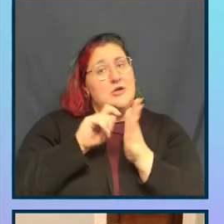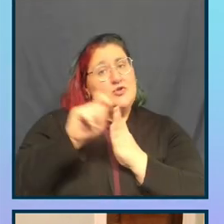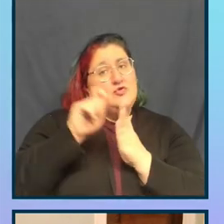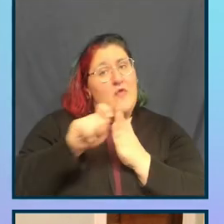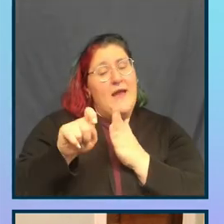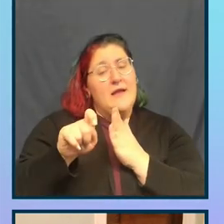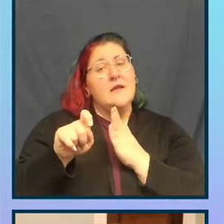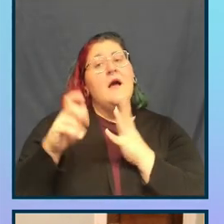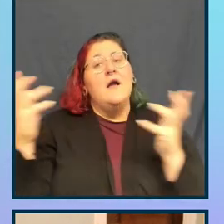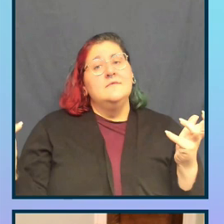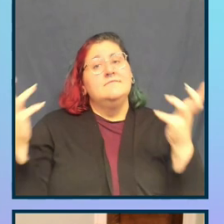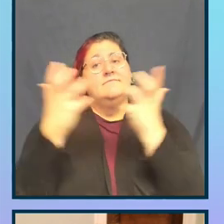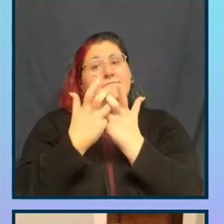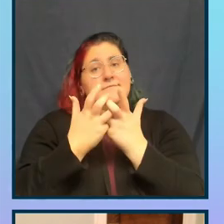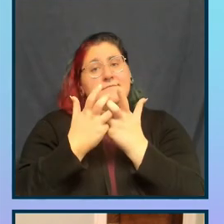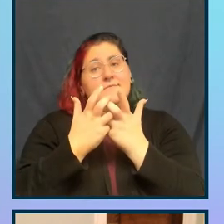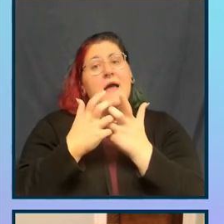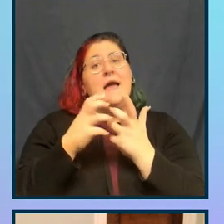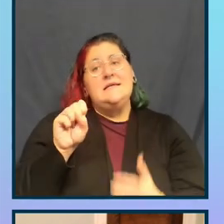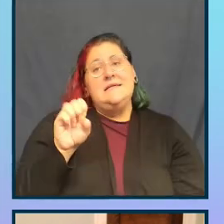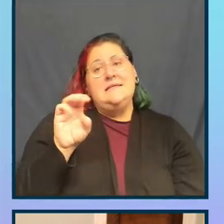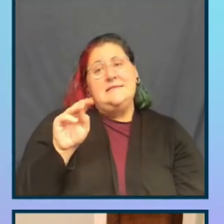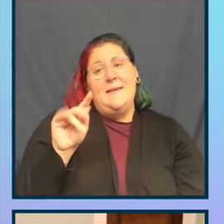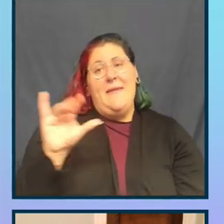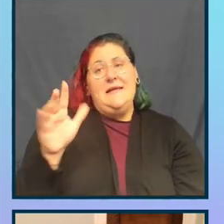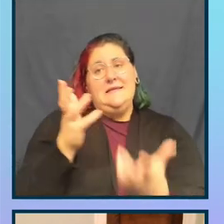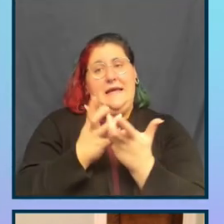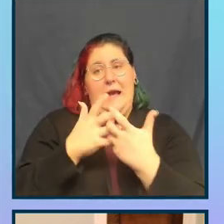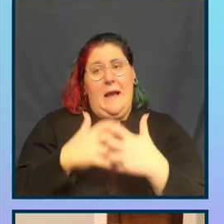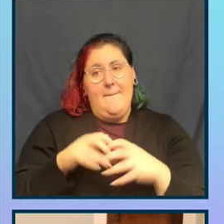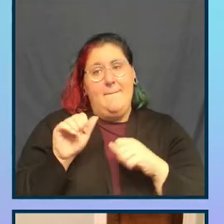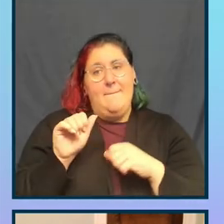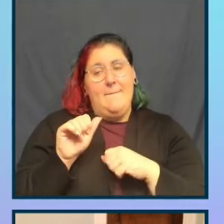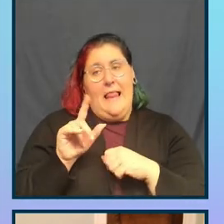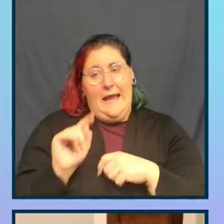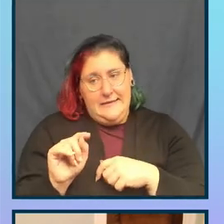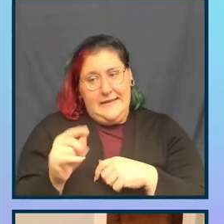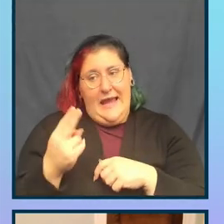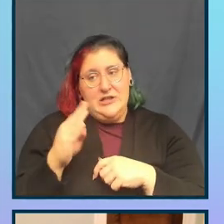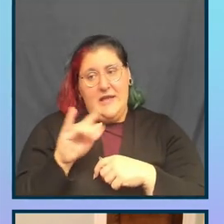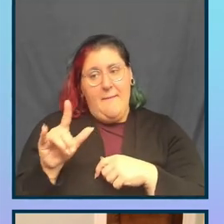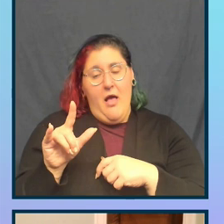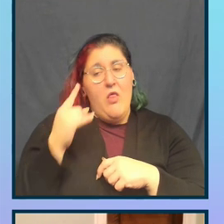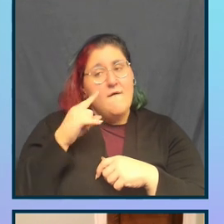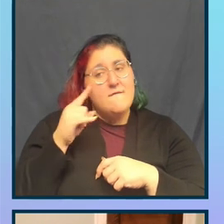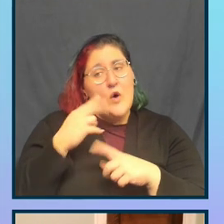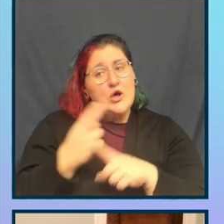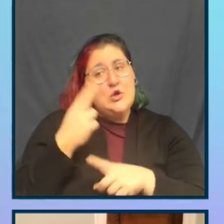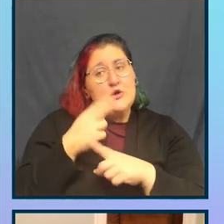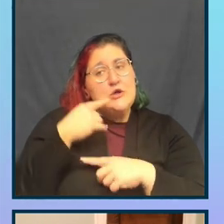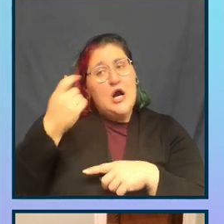HTML so that users can best understand your content and its meaning. Help